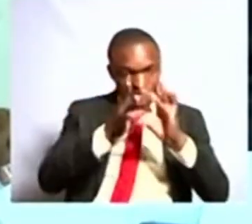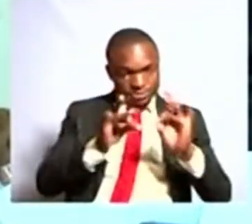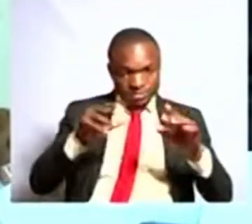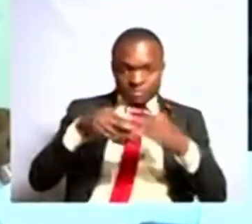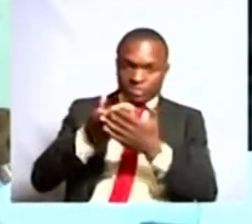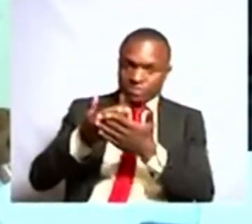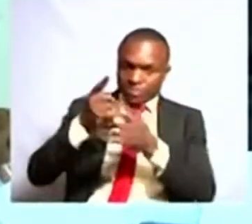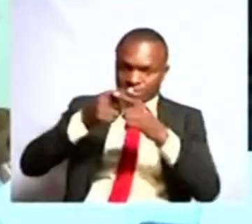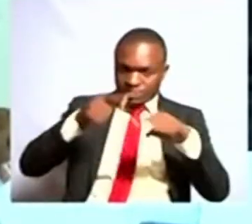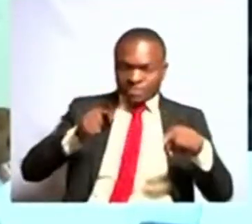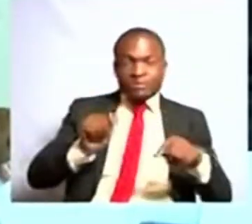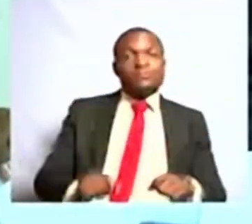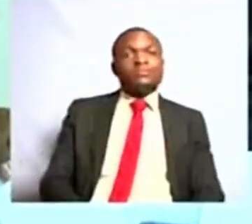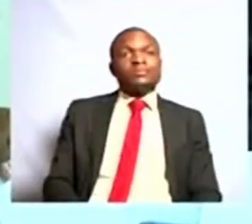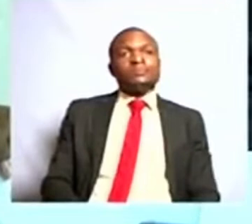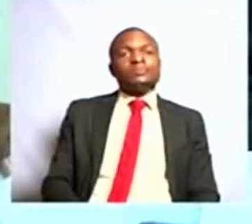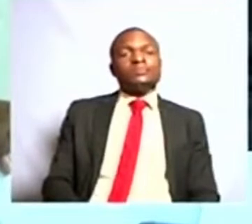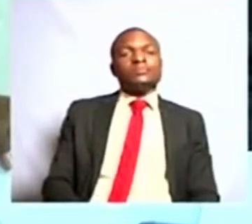it was